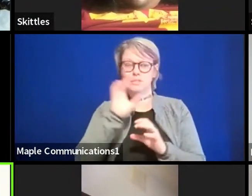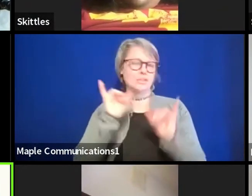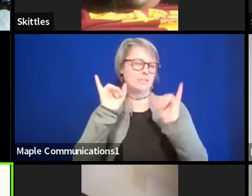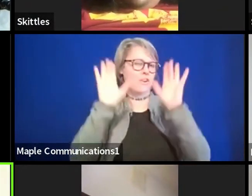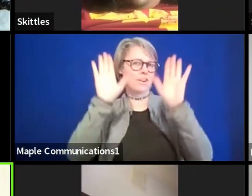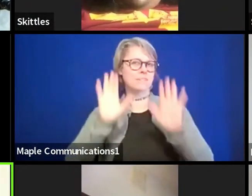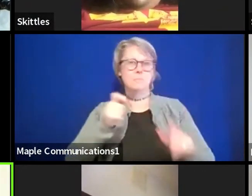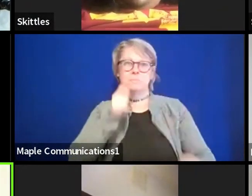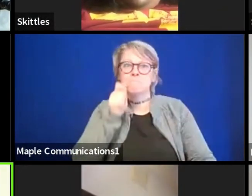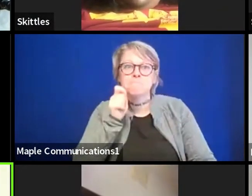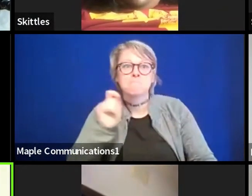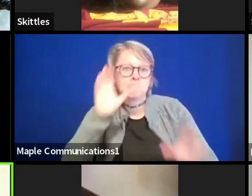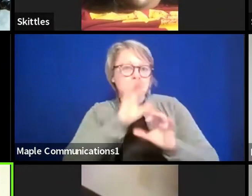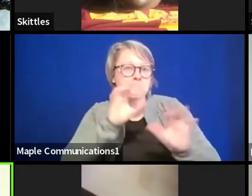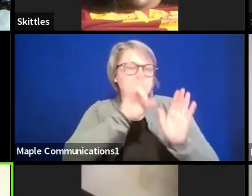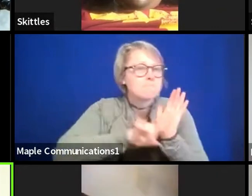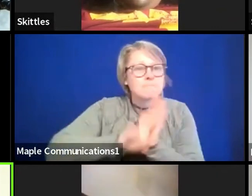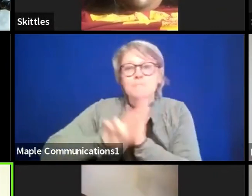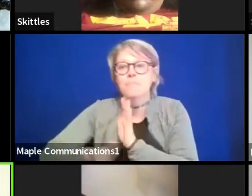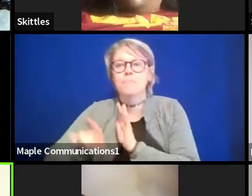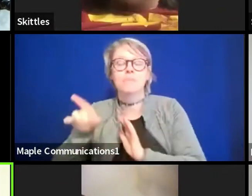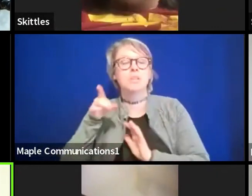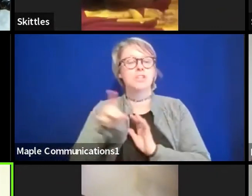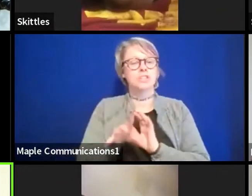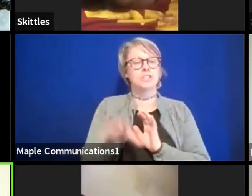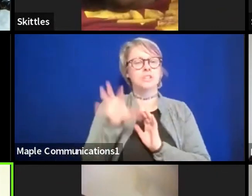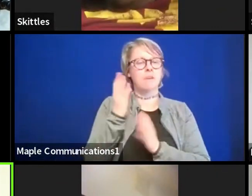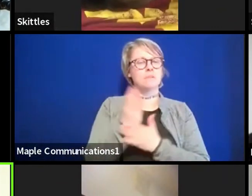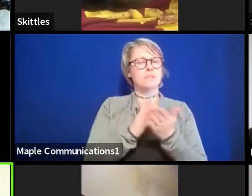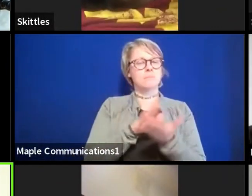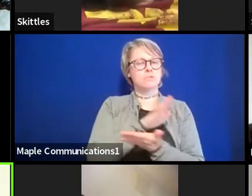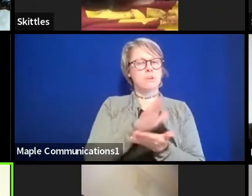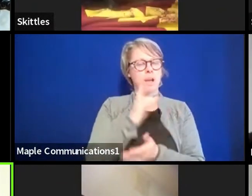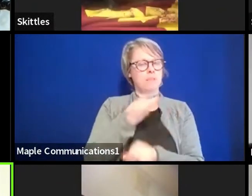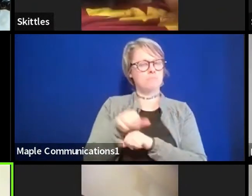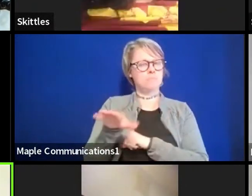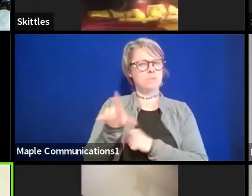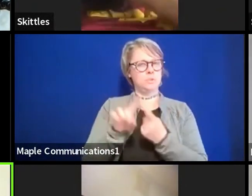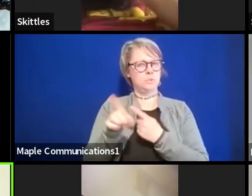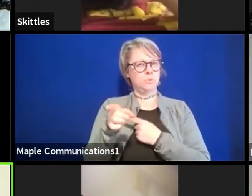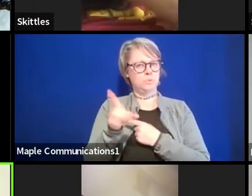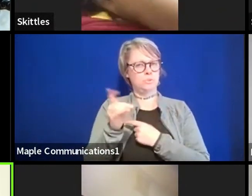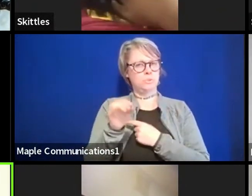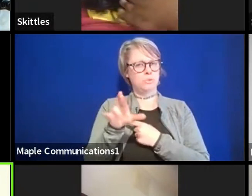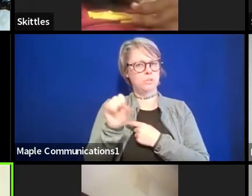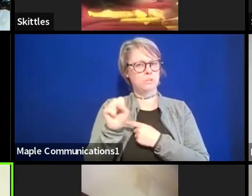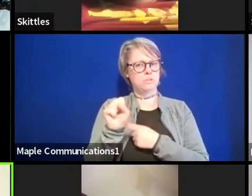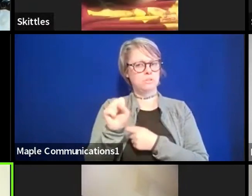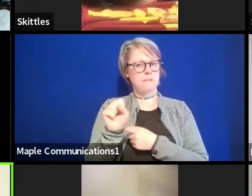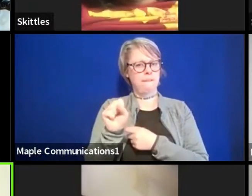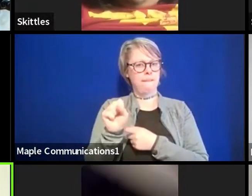But anyway, she found some documents. I think I sent it to you earlier, Doris, but it was